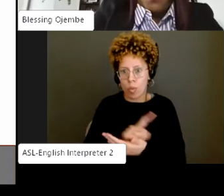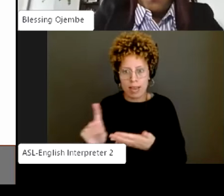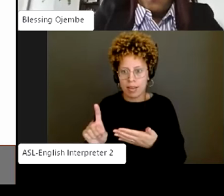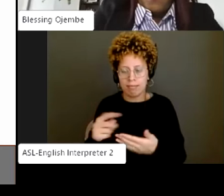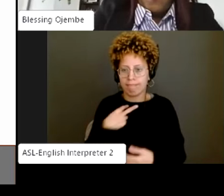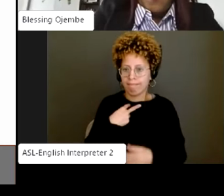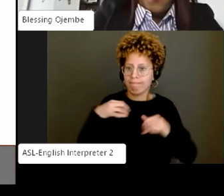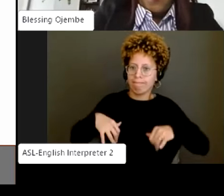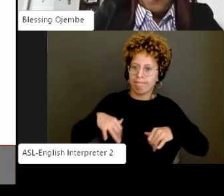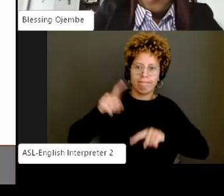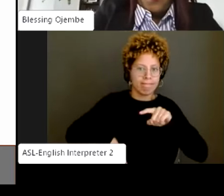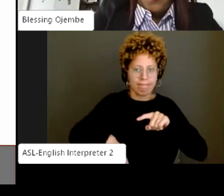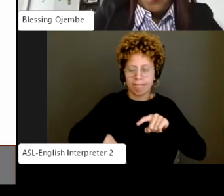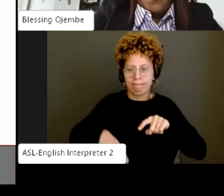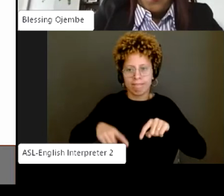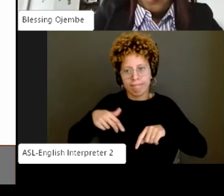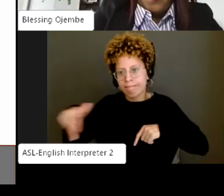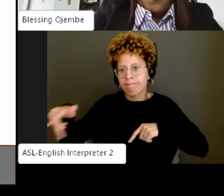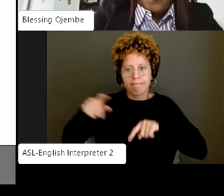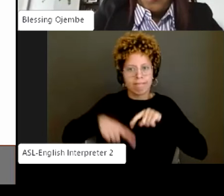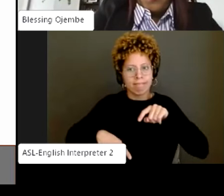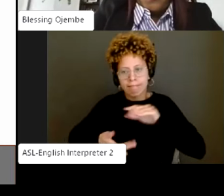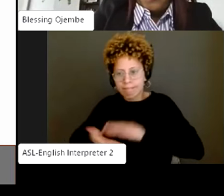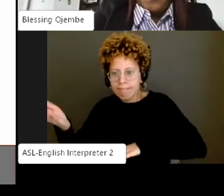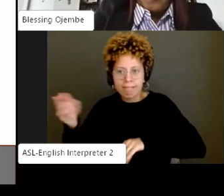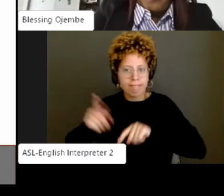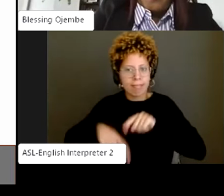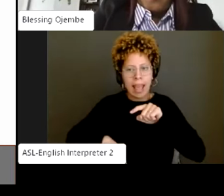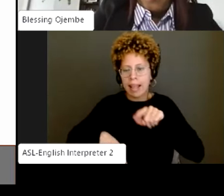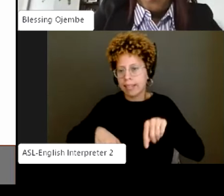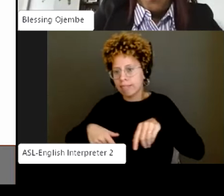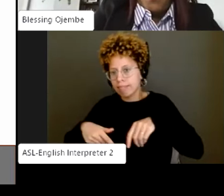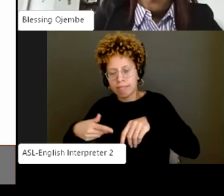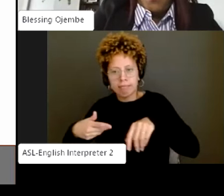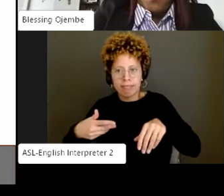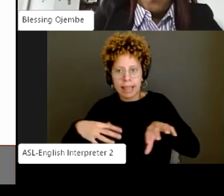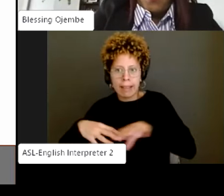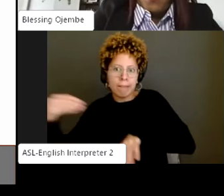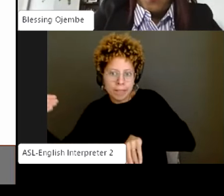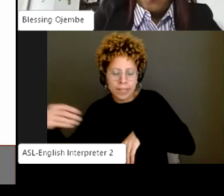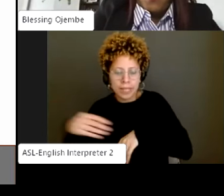has shown that older adults who are often homebound are more likely to